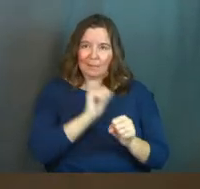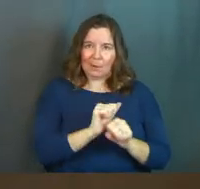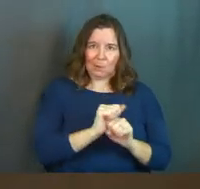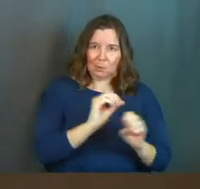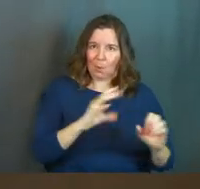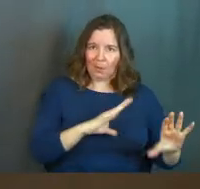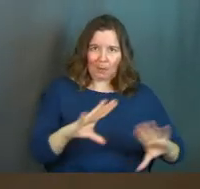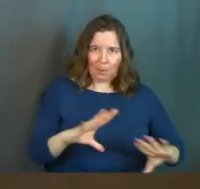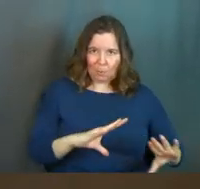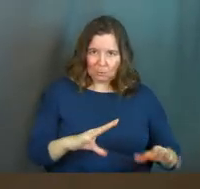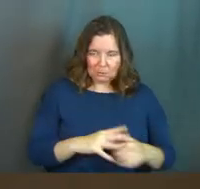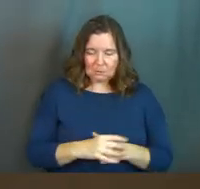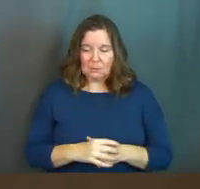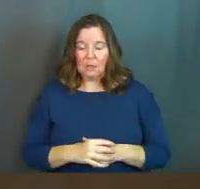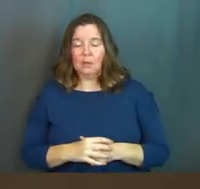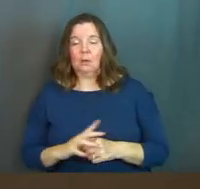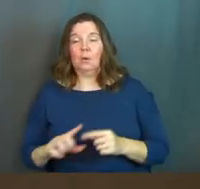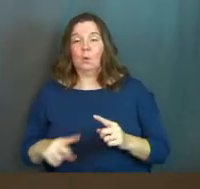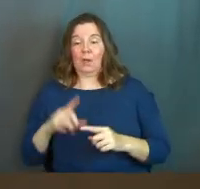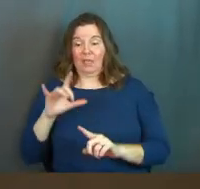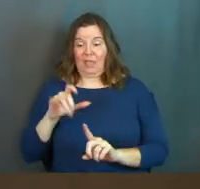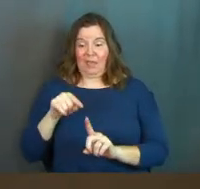works, so no one can boast.